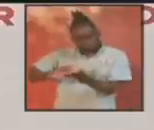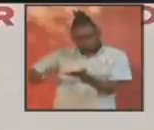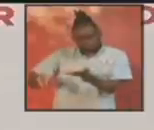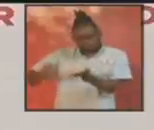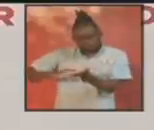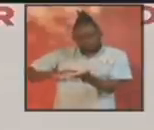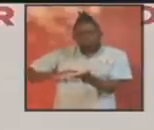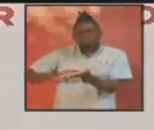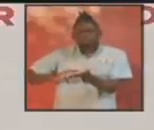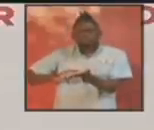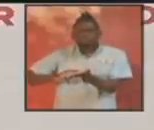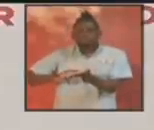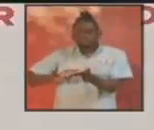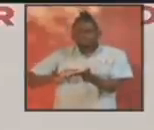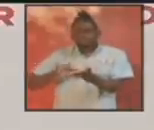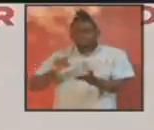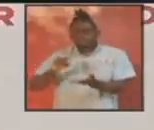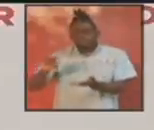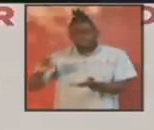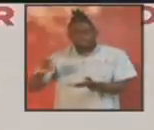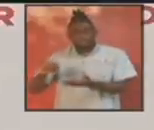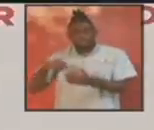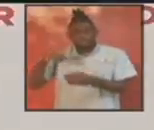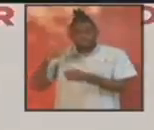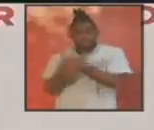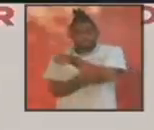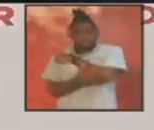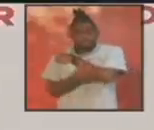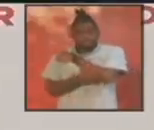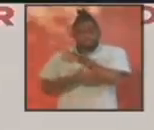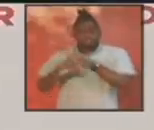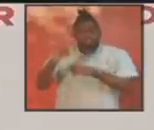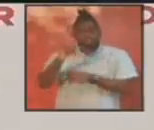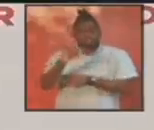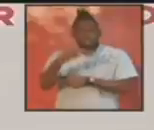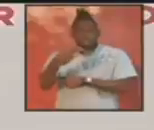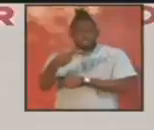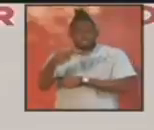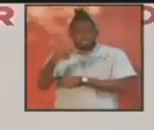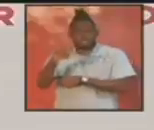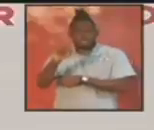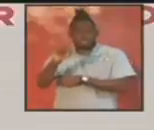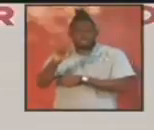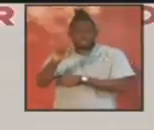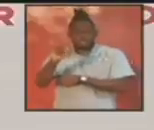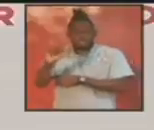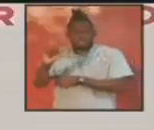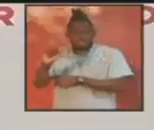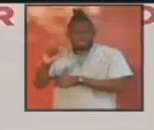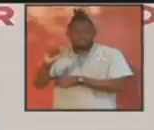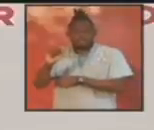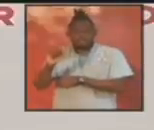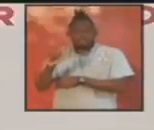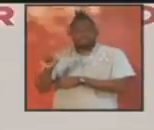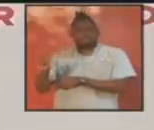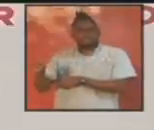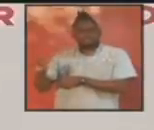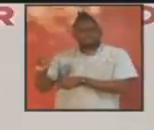country around the world, Ghana, has received the first shipment of 600,000 doses of vaccines out of the COVAX facility.